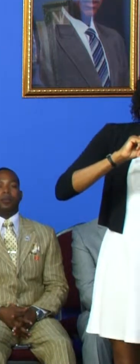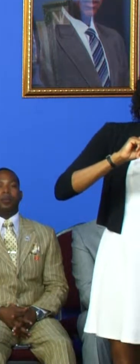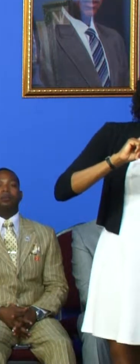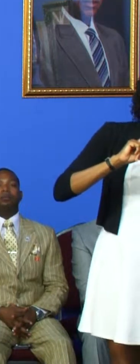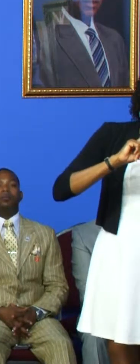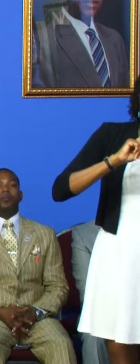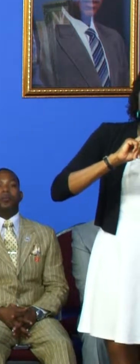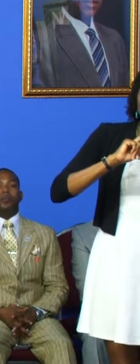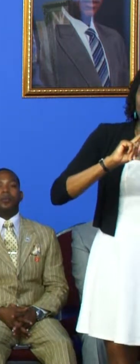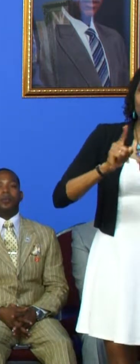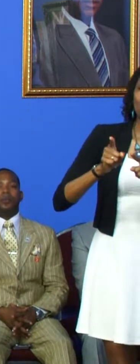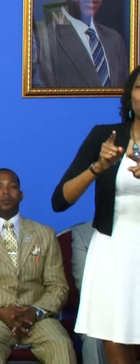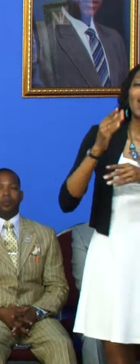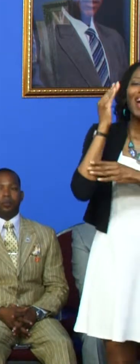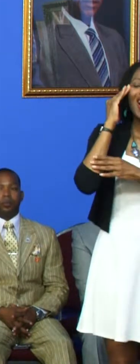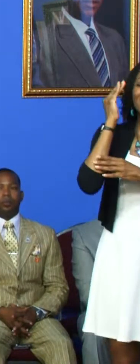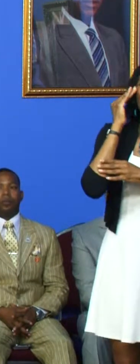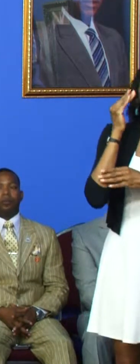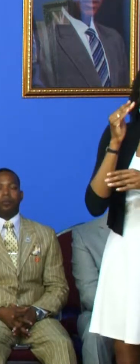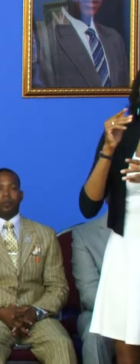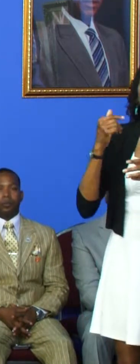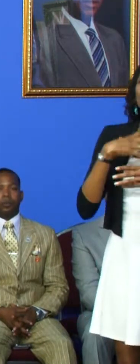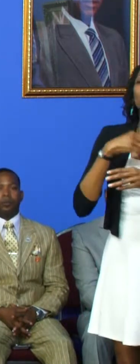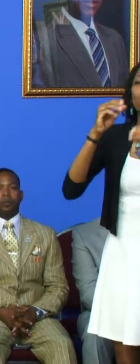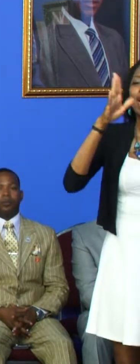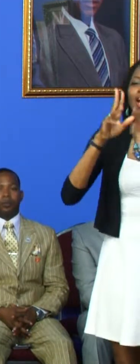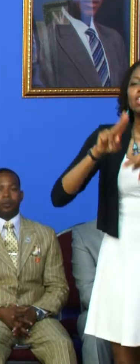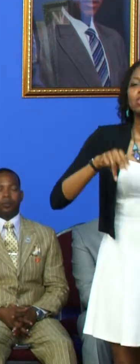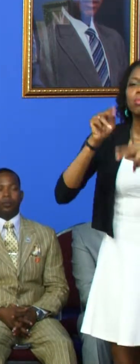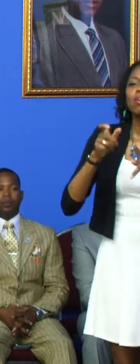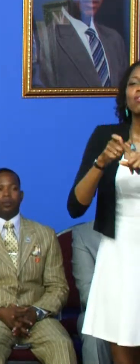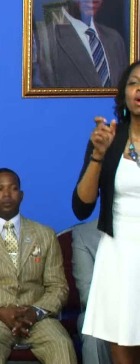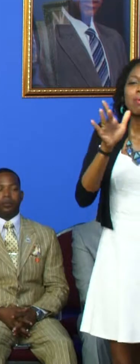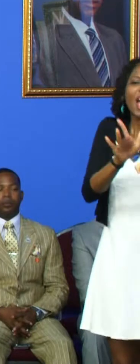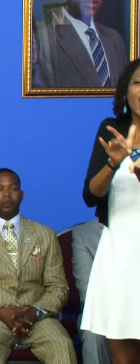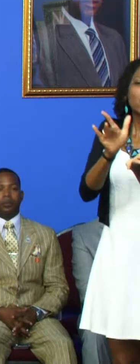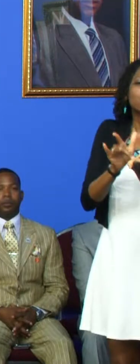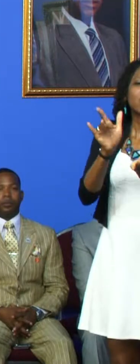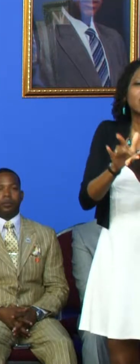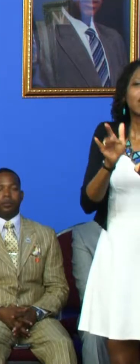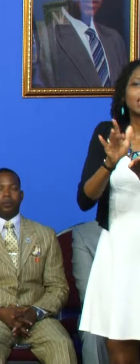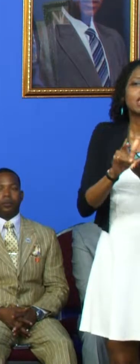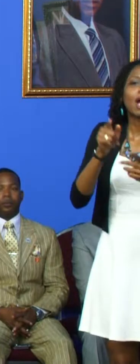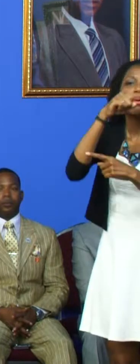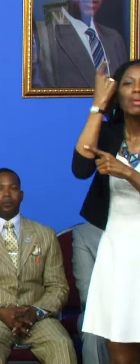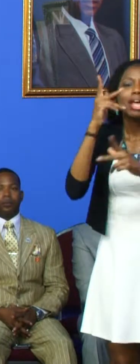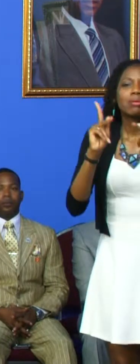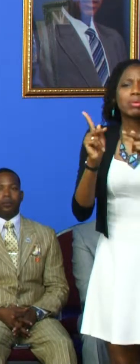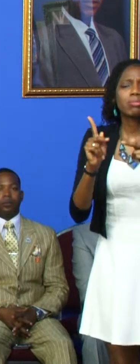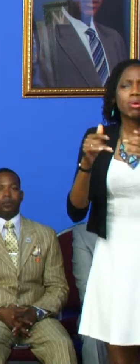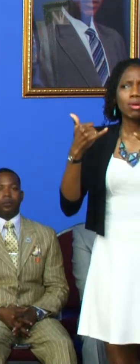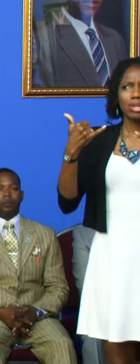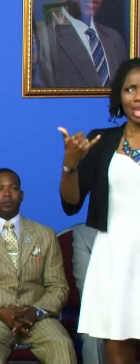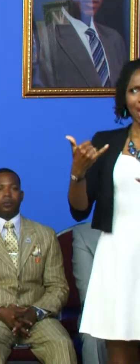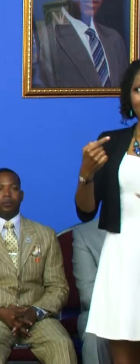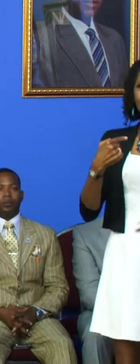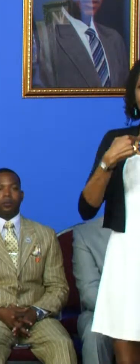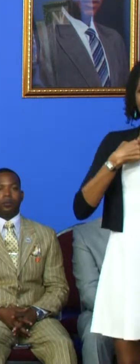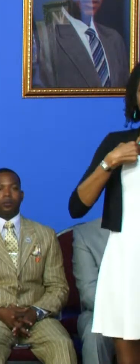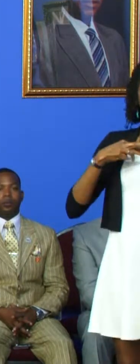our being exploited. And I am to represent those they